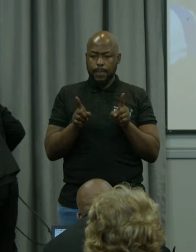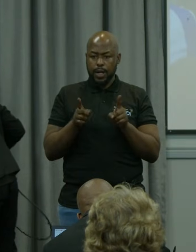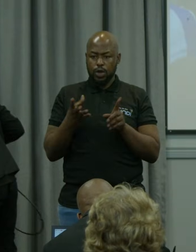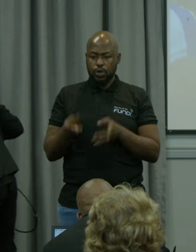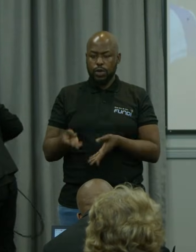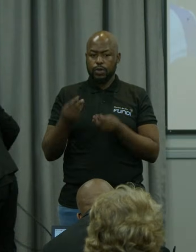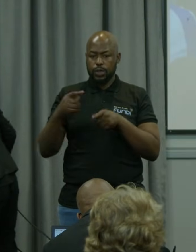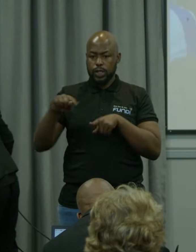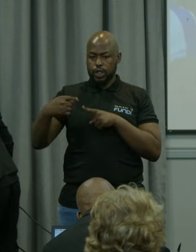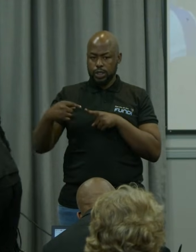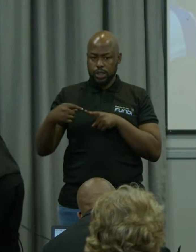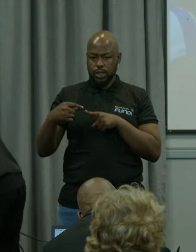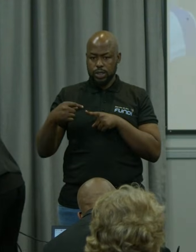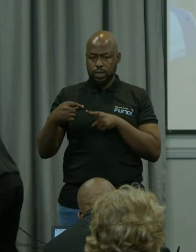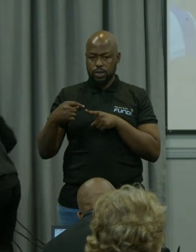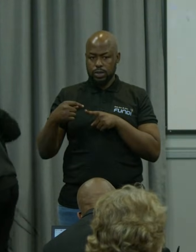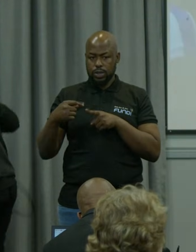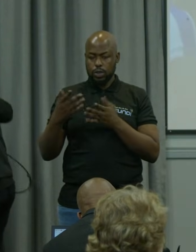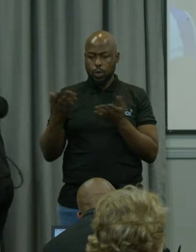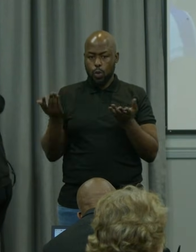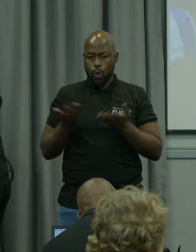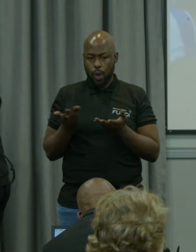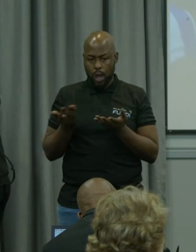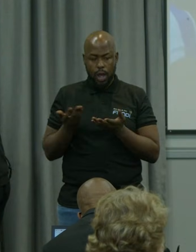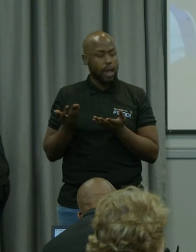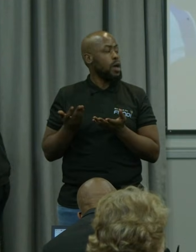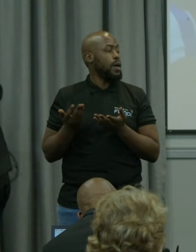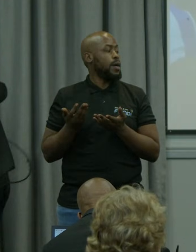in terms of post-provisioning where